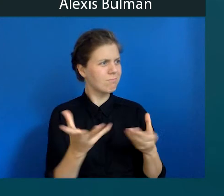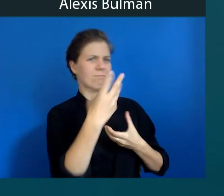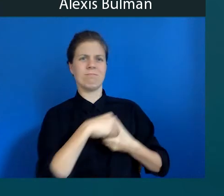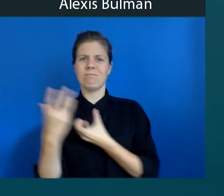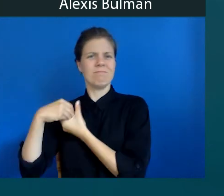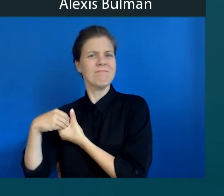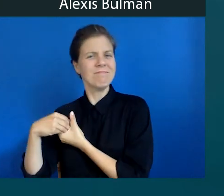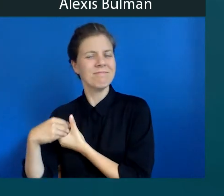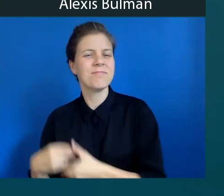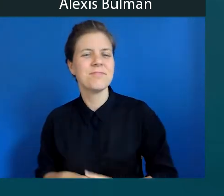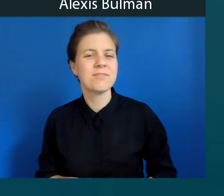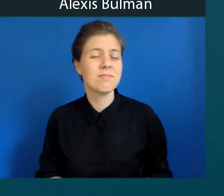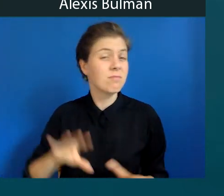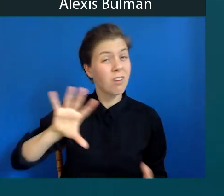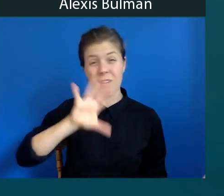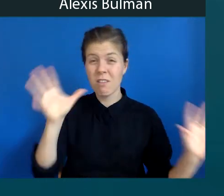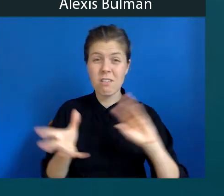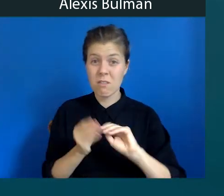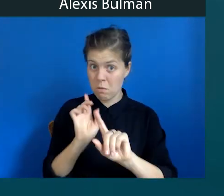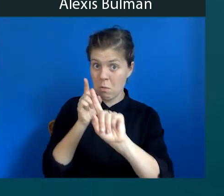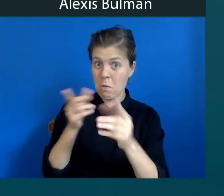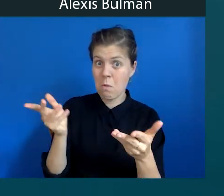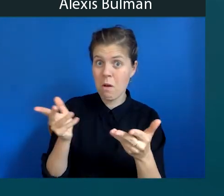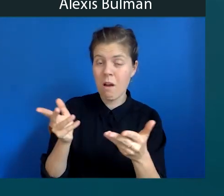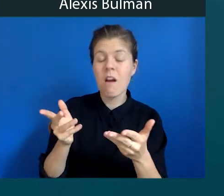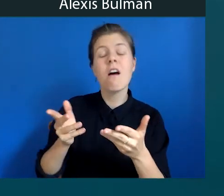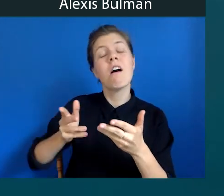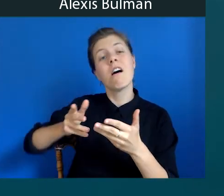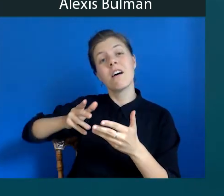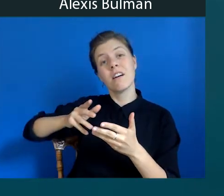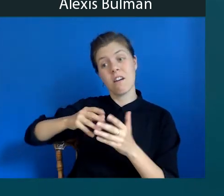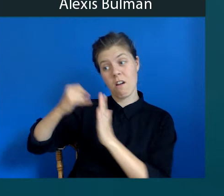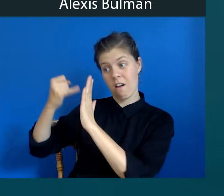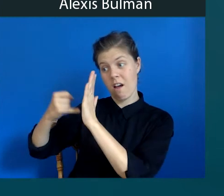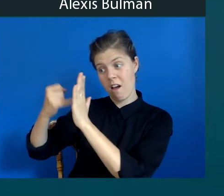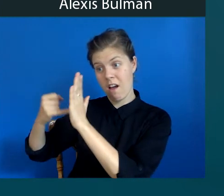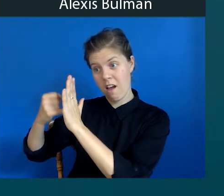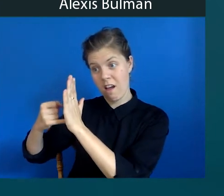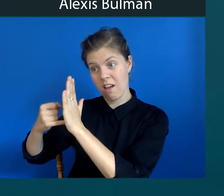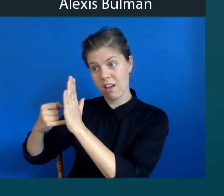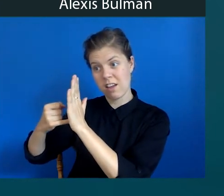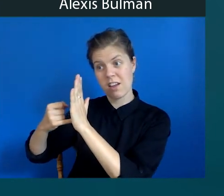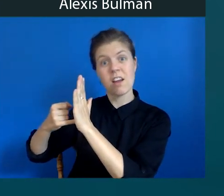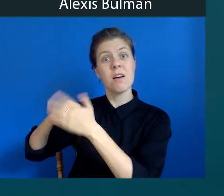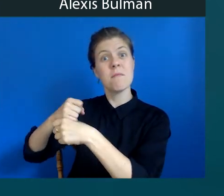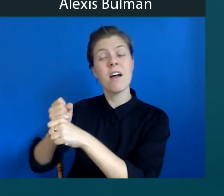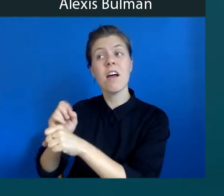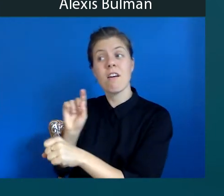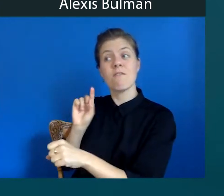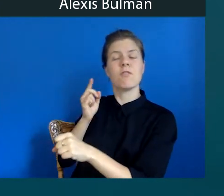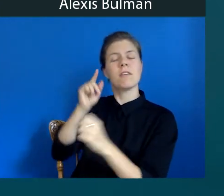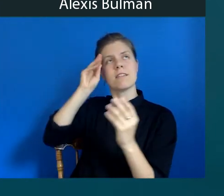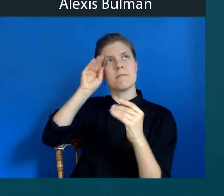And ultimately, my overall goal was to create artwork through a lens of accessibility, as opposed